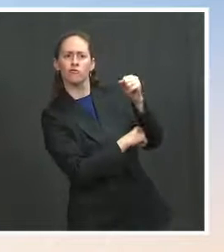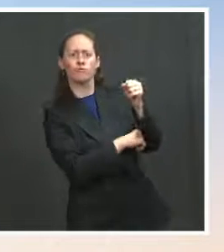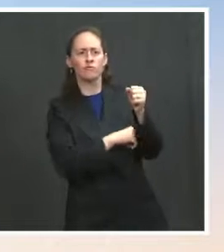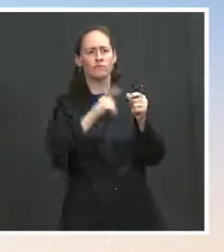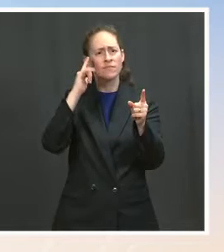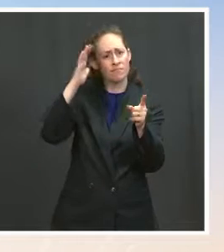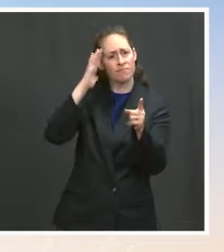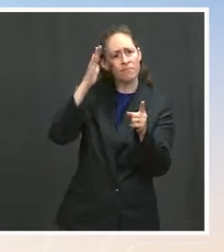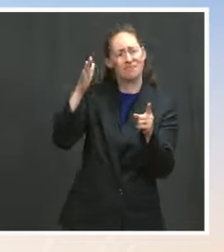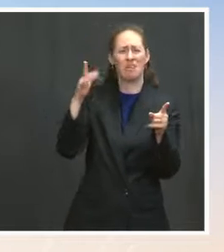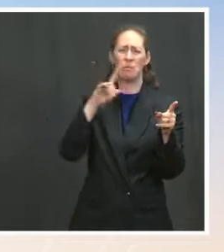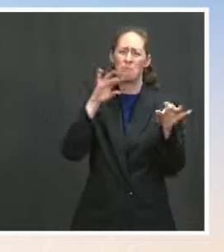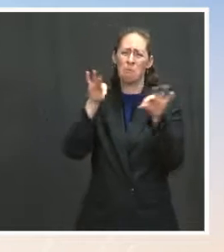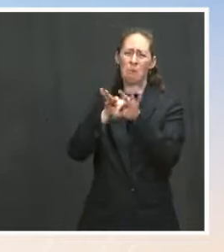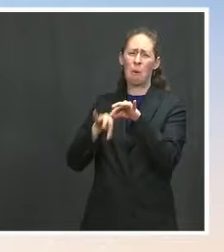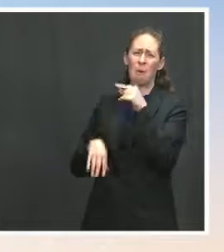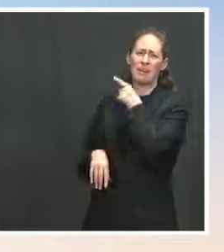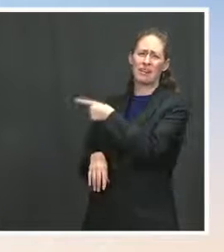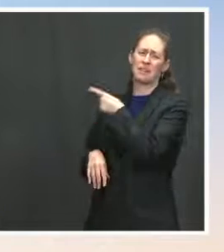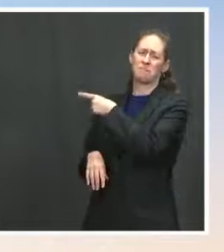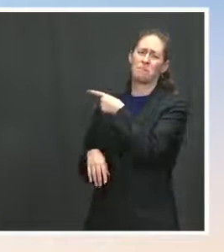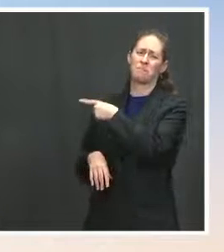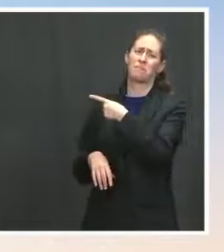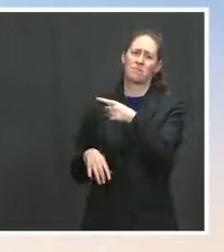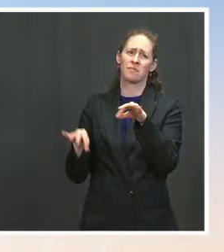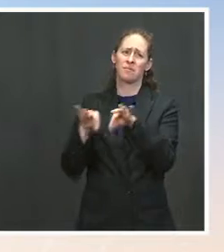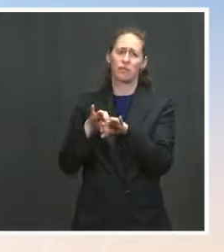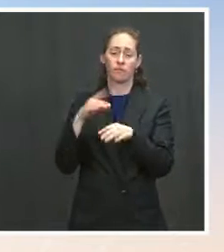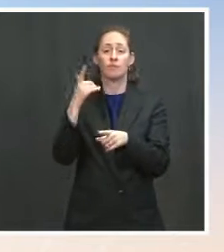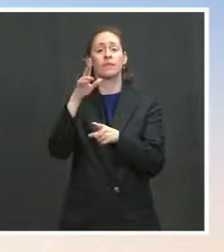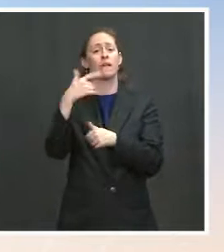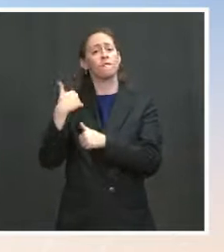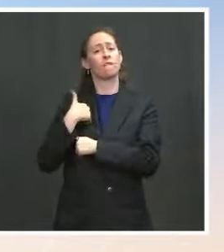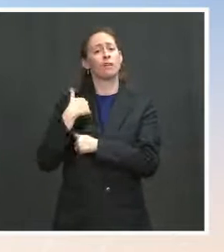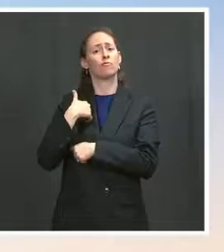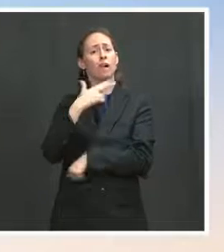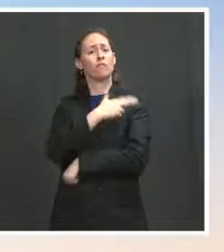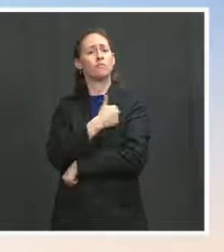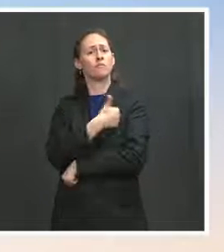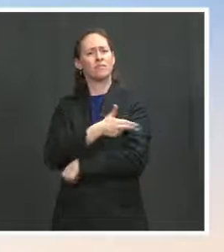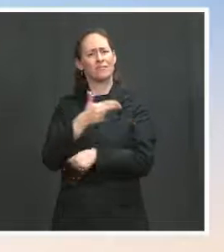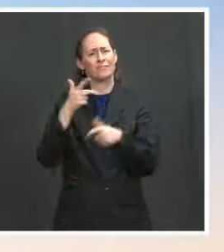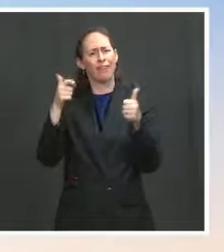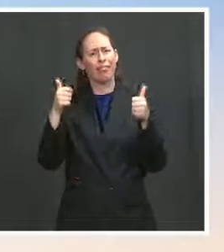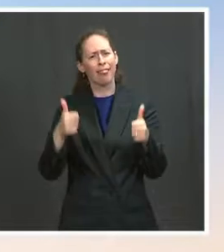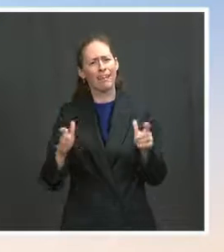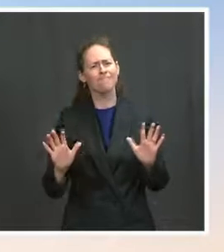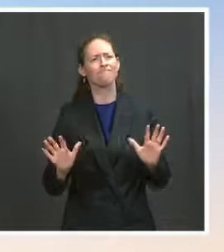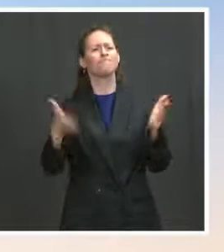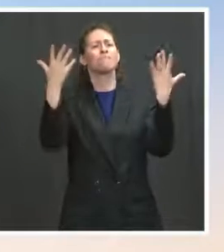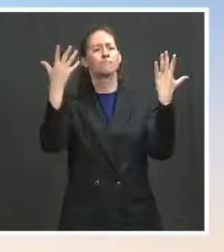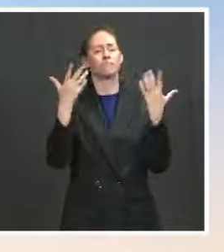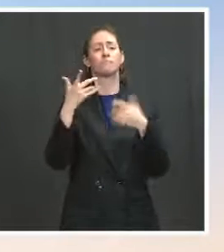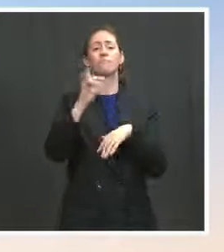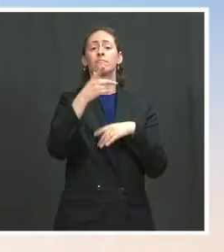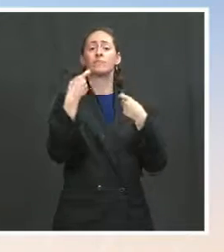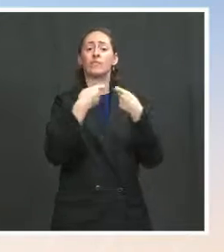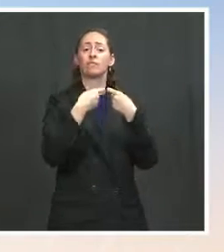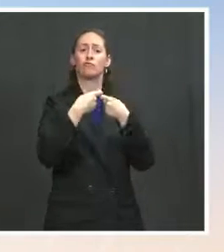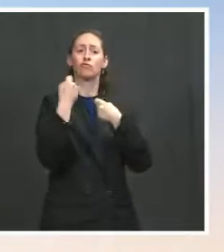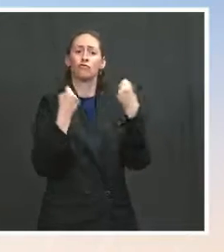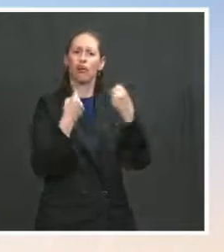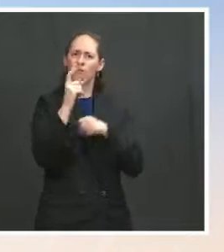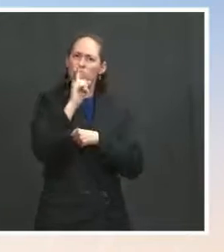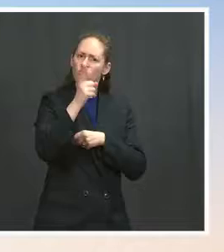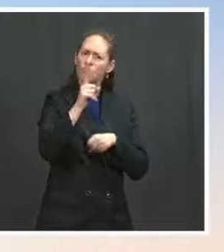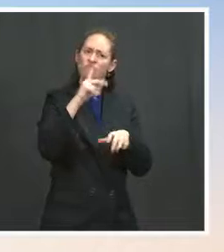we're rebuilding veterans hospitals, making sure we're making electric vehicles a reality, charging stations, buses, et cetera. Some of these